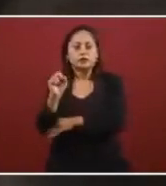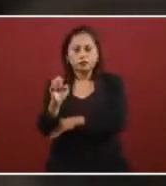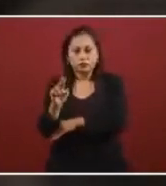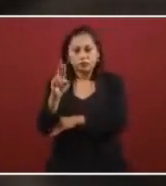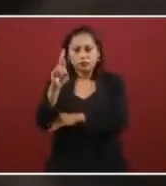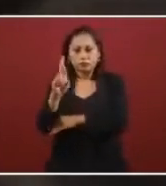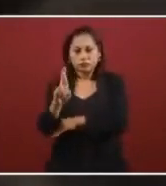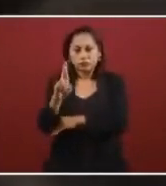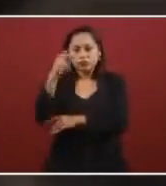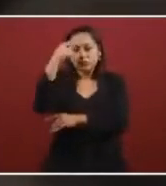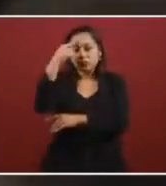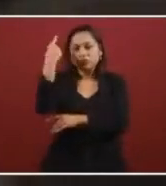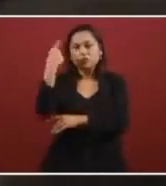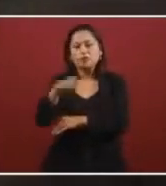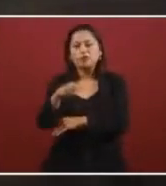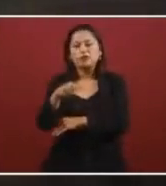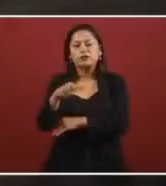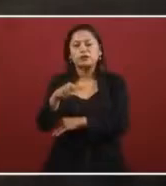to